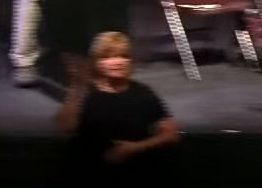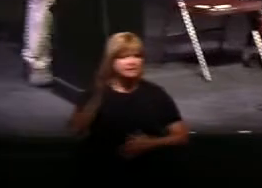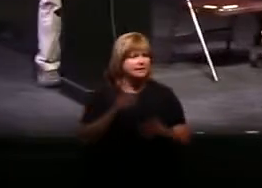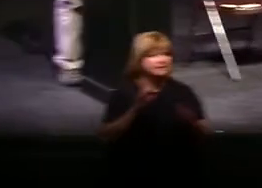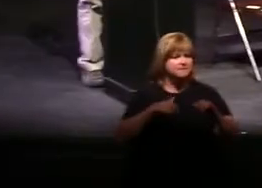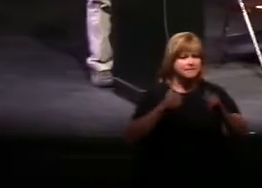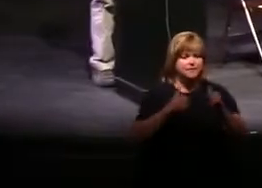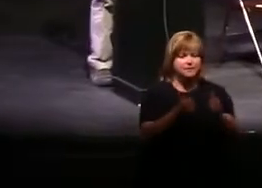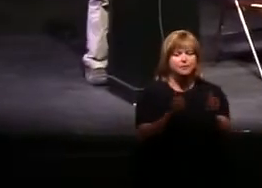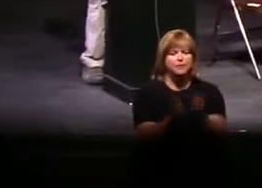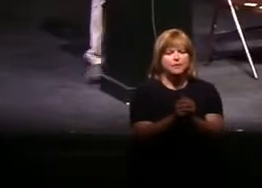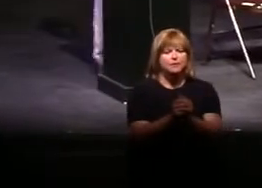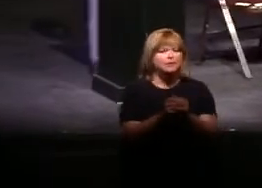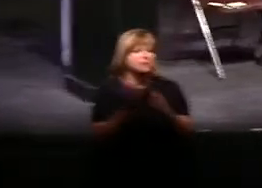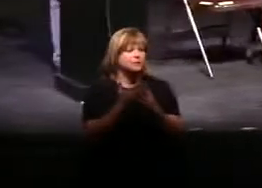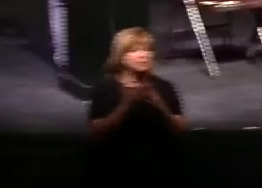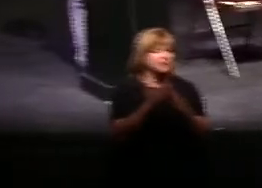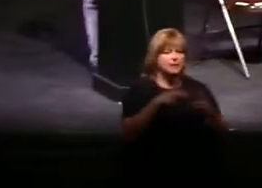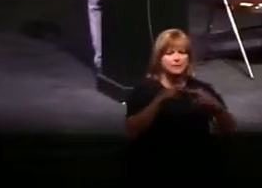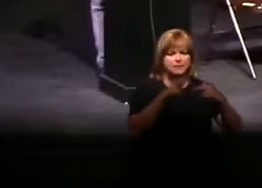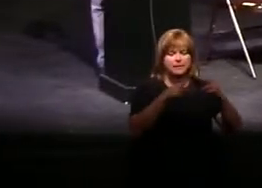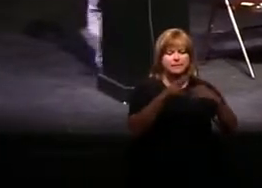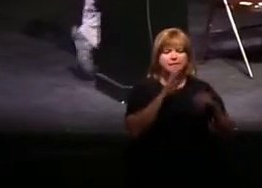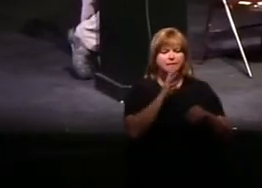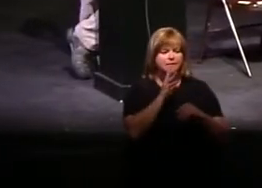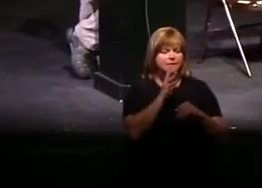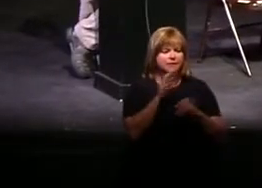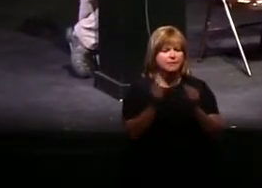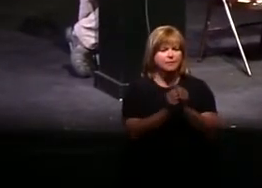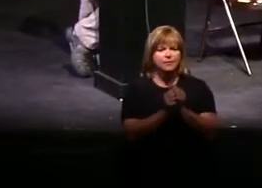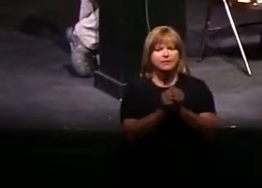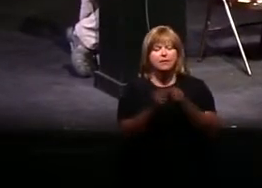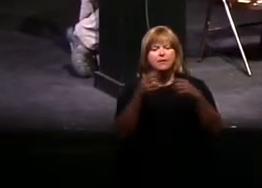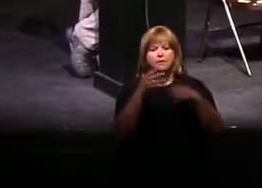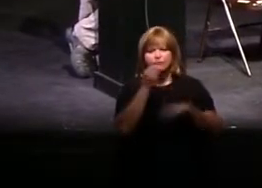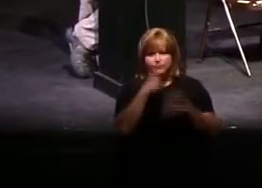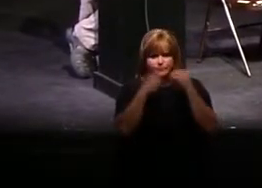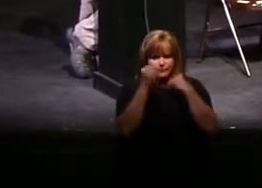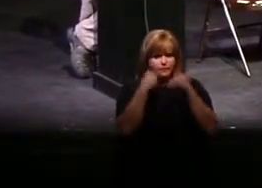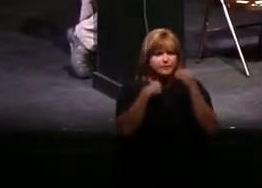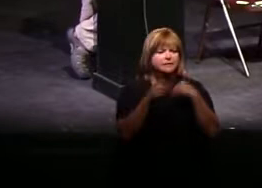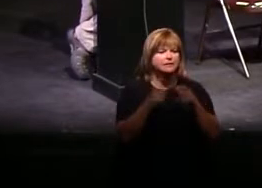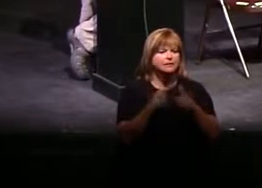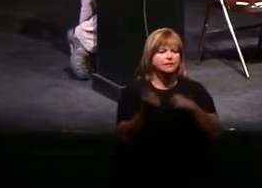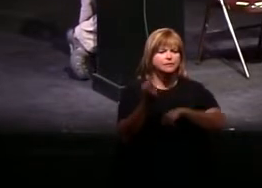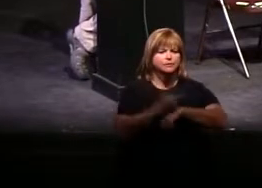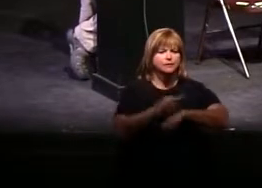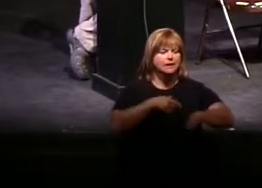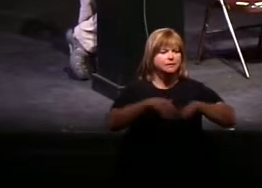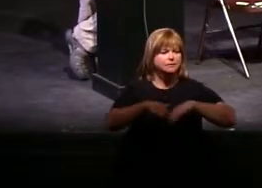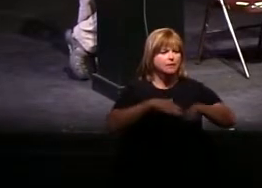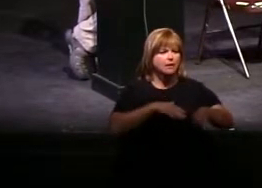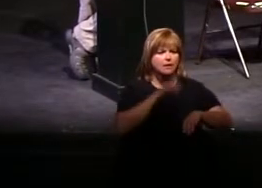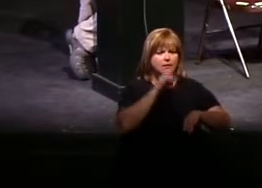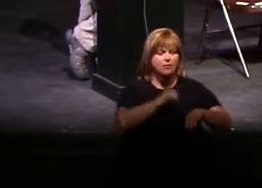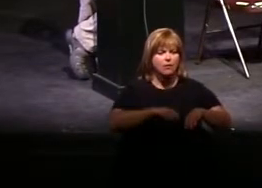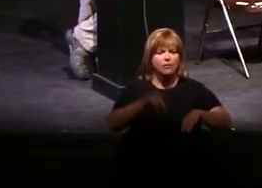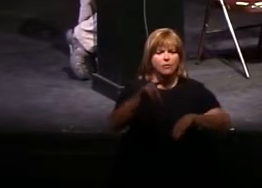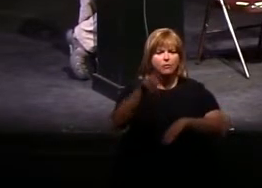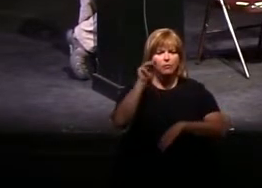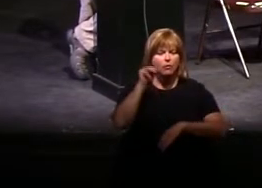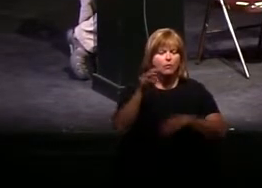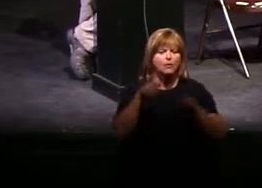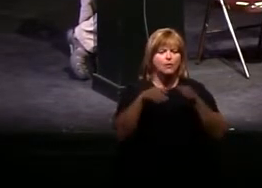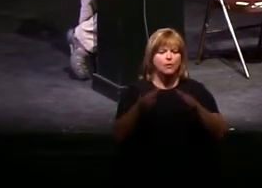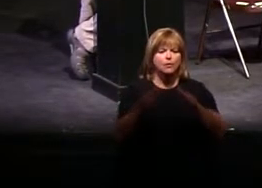while walking between buildings on campus, over meals, during today's walk on Old Pullman Road, and at last